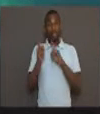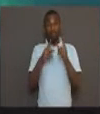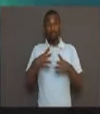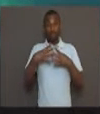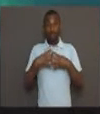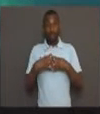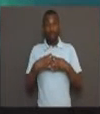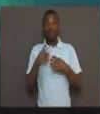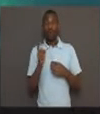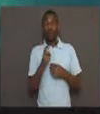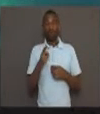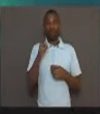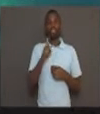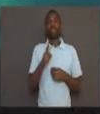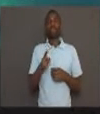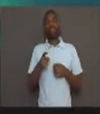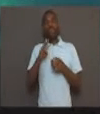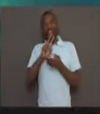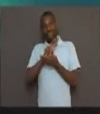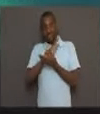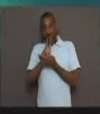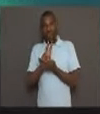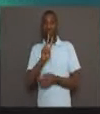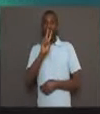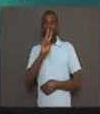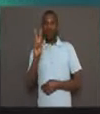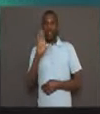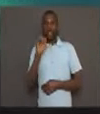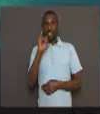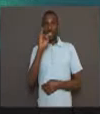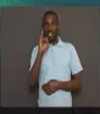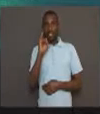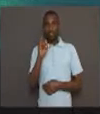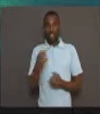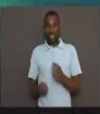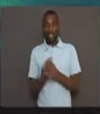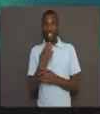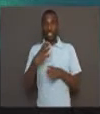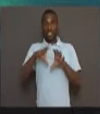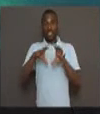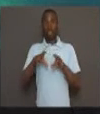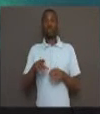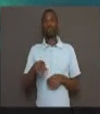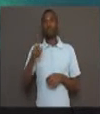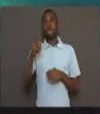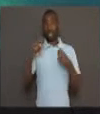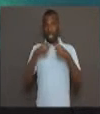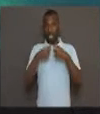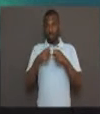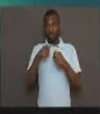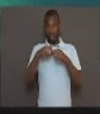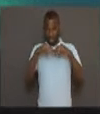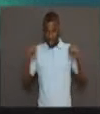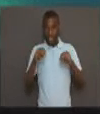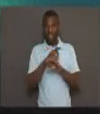change or regulate the voltage and current generated by an